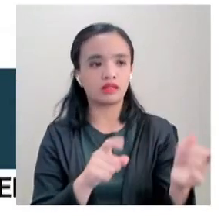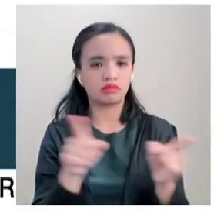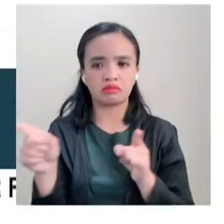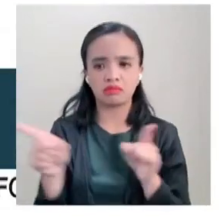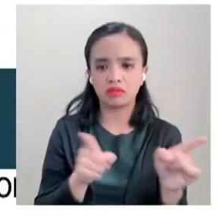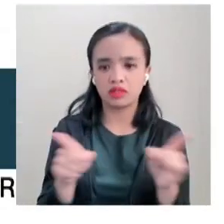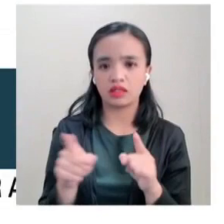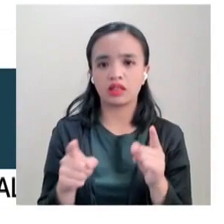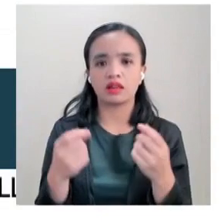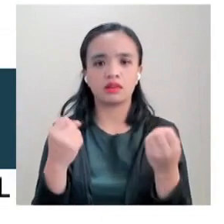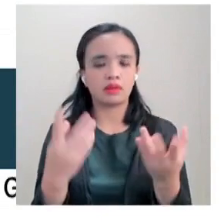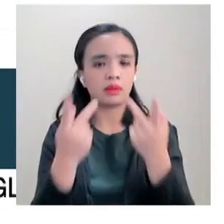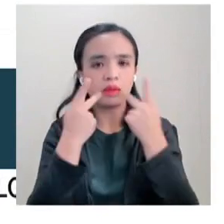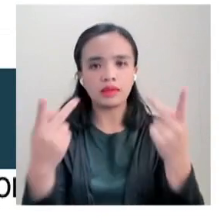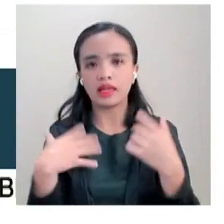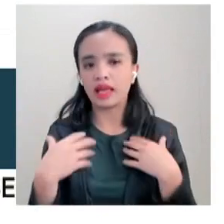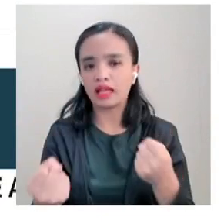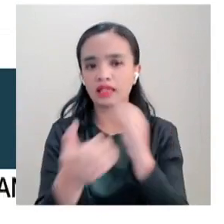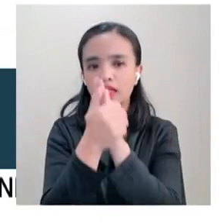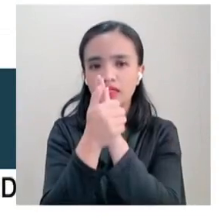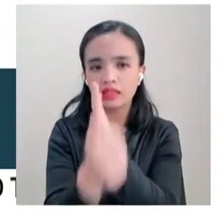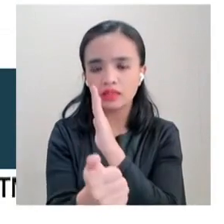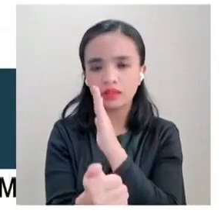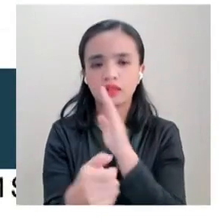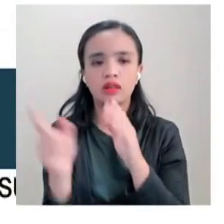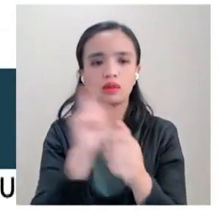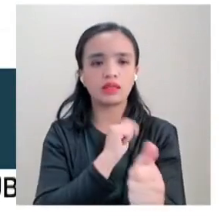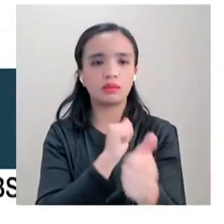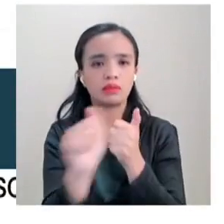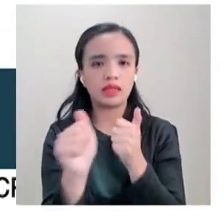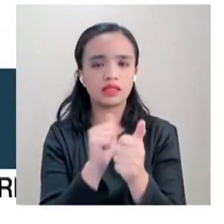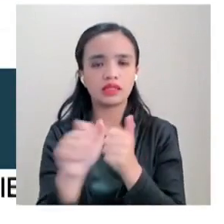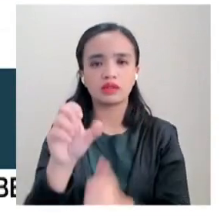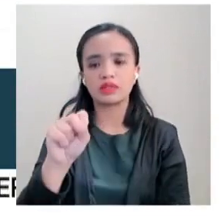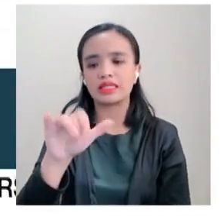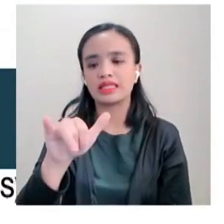lalabas, public health expert, on the basis of the passage of the Sin Tax Law. Carmina,